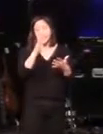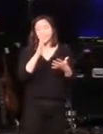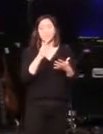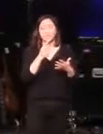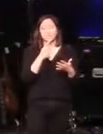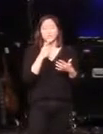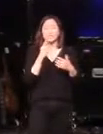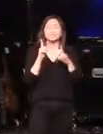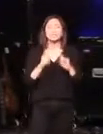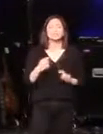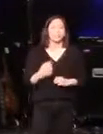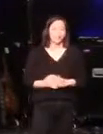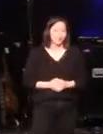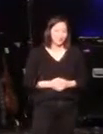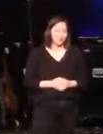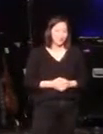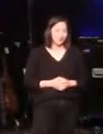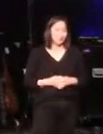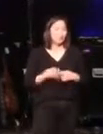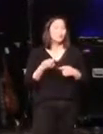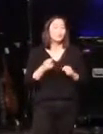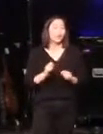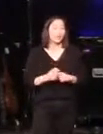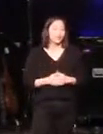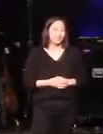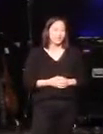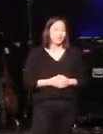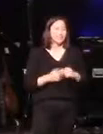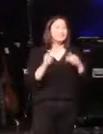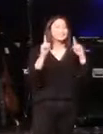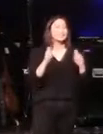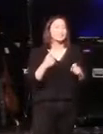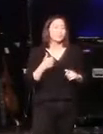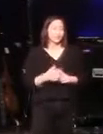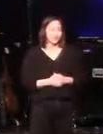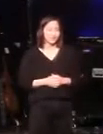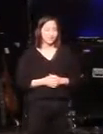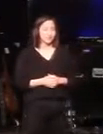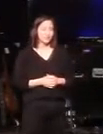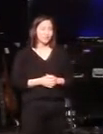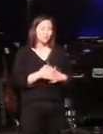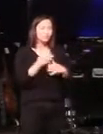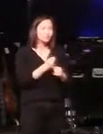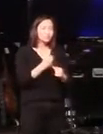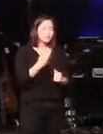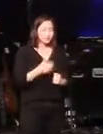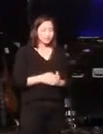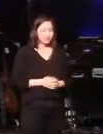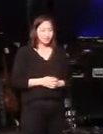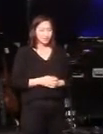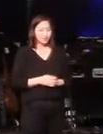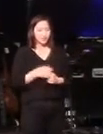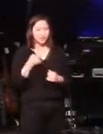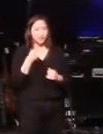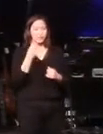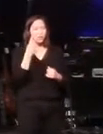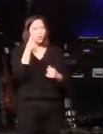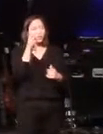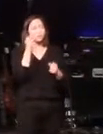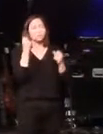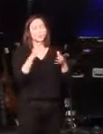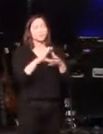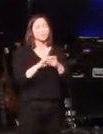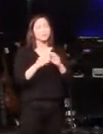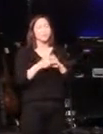me out. And I've watched person after person test God in this and be blown away by what he does. I challenge